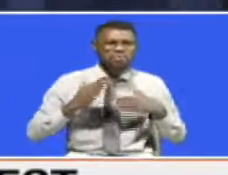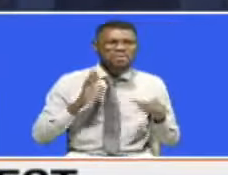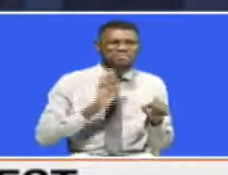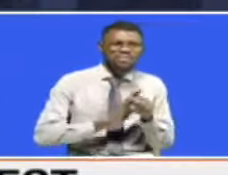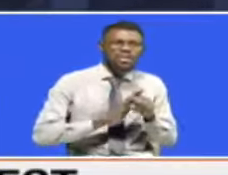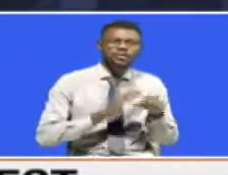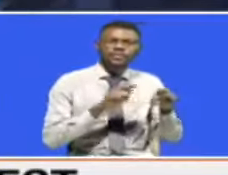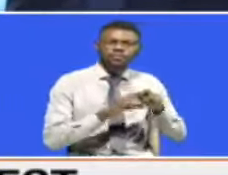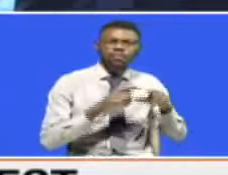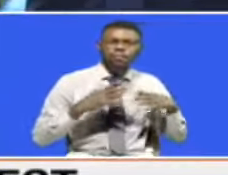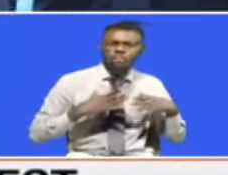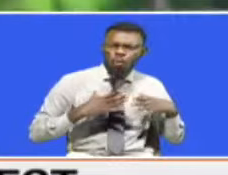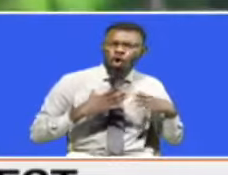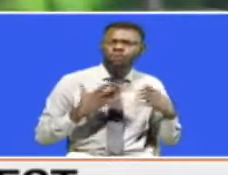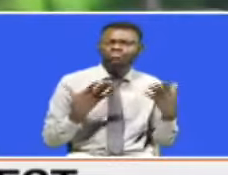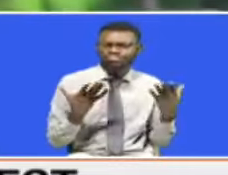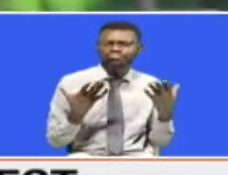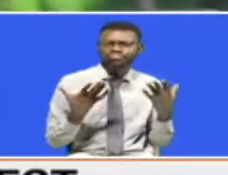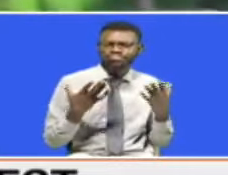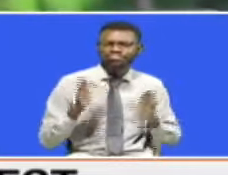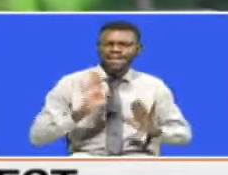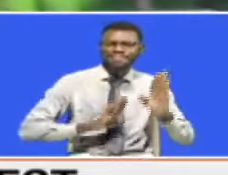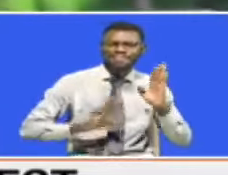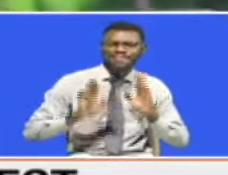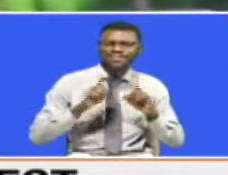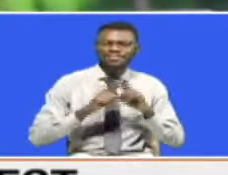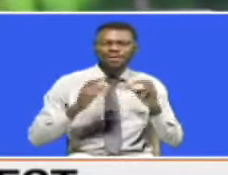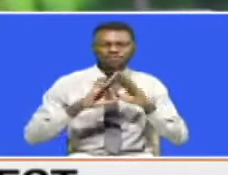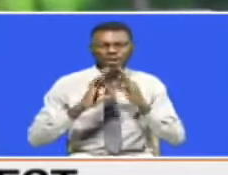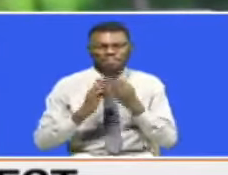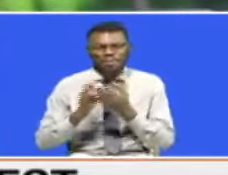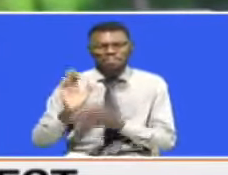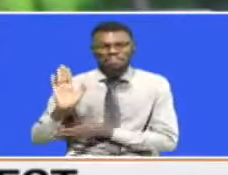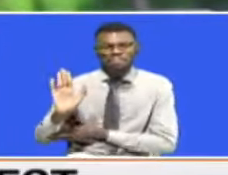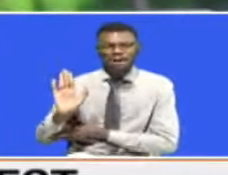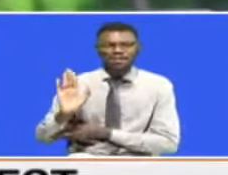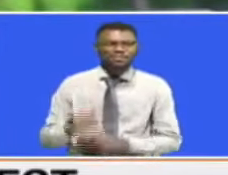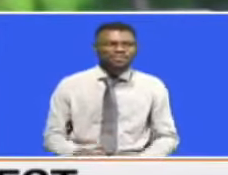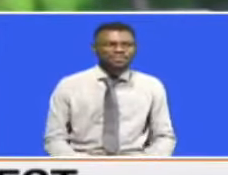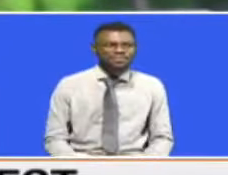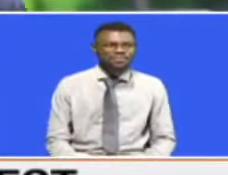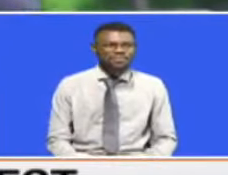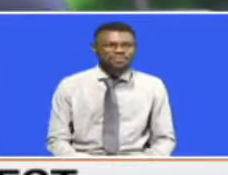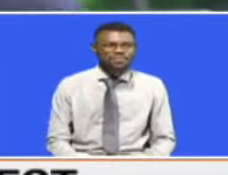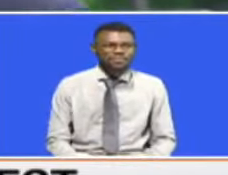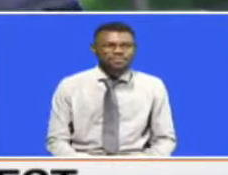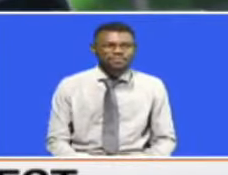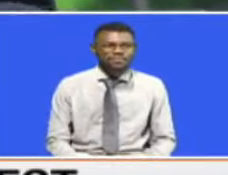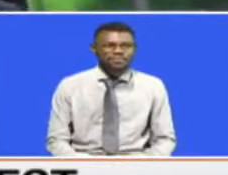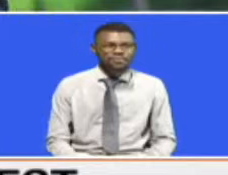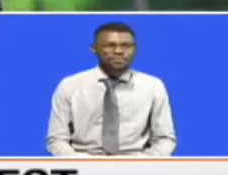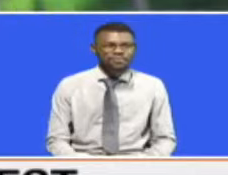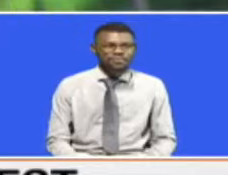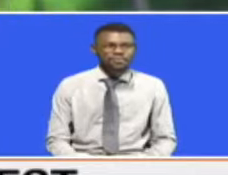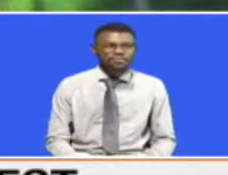would always be his family. To communicate with the IG, Inspector General. Then the Inspector General